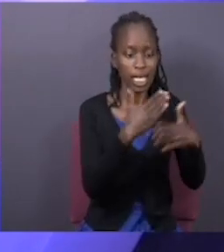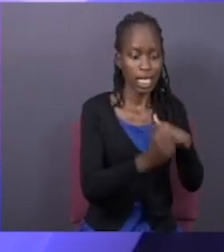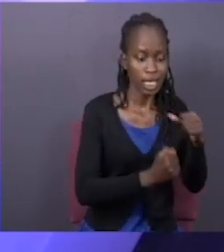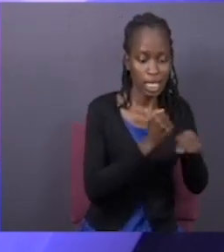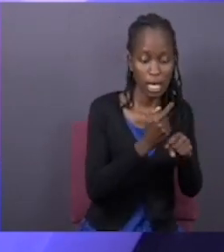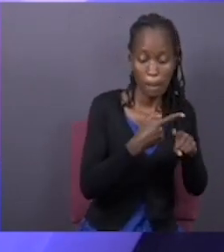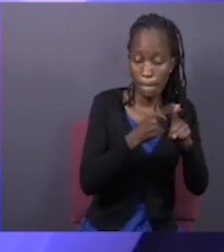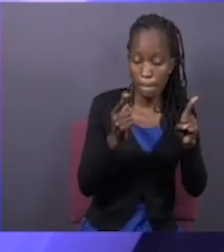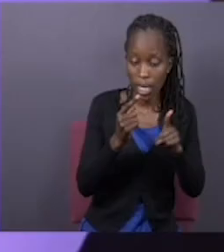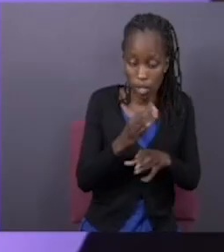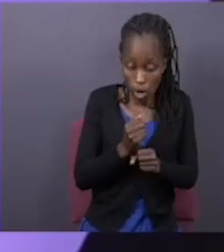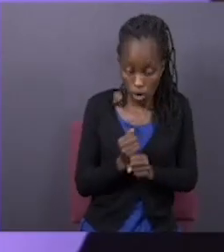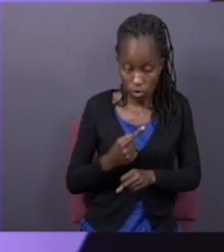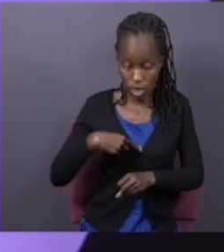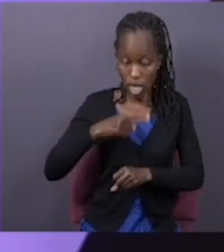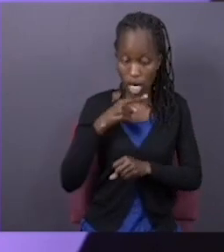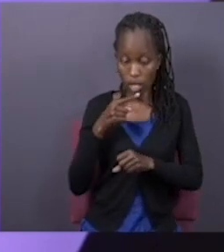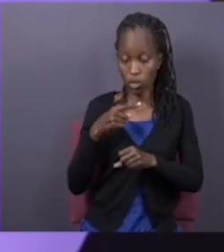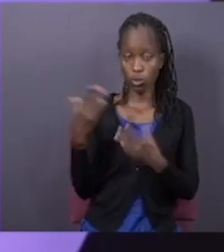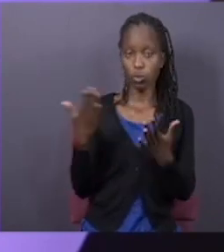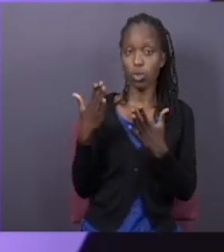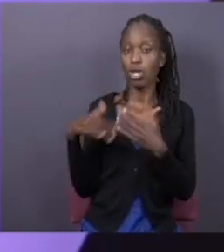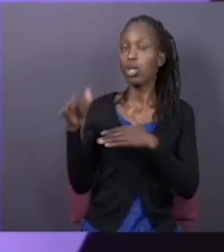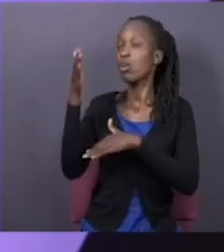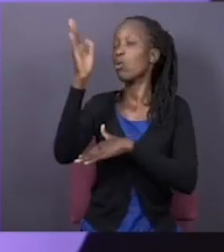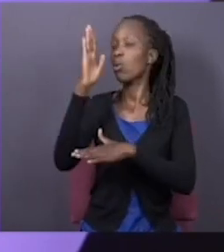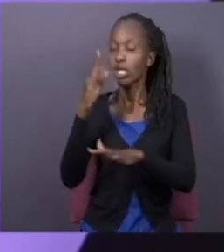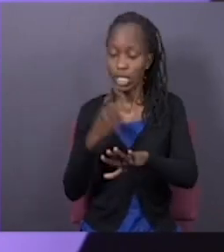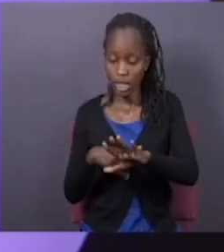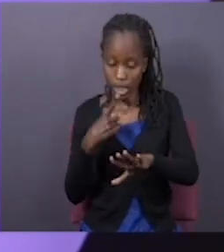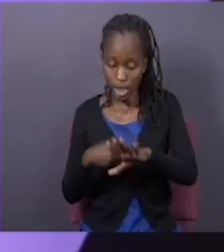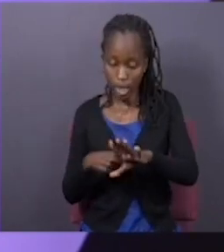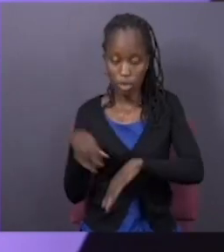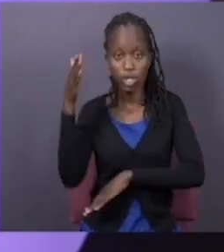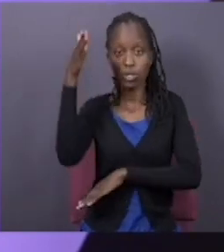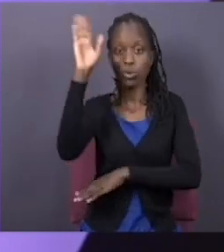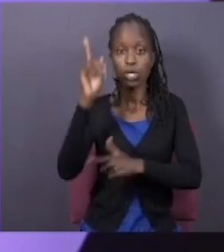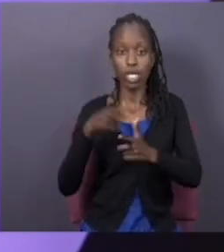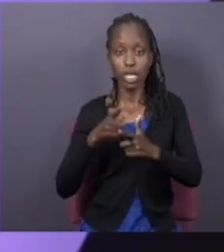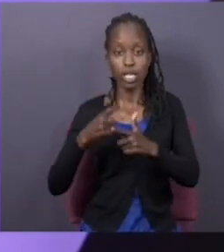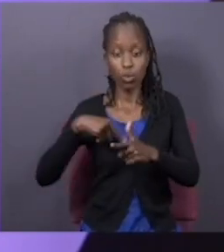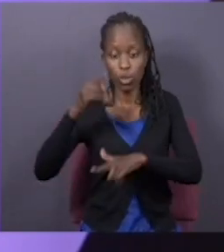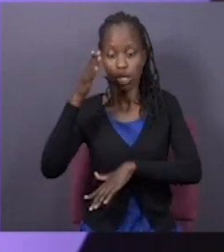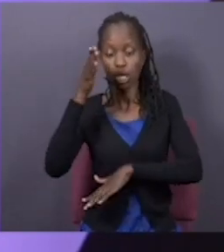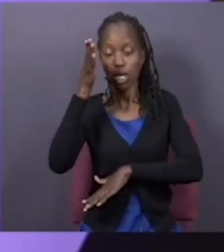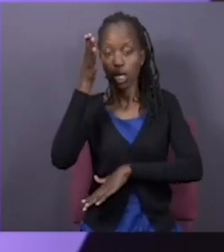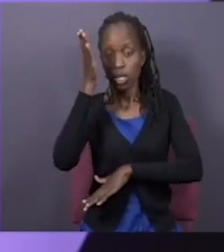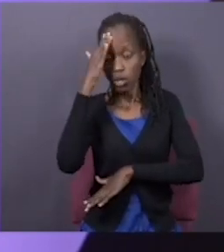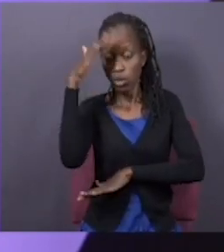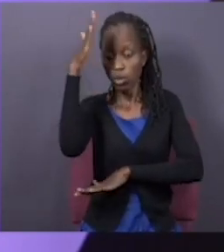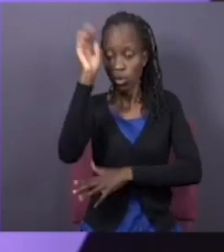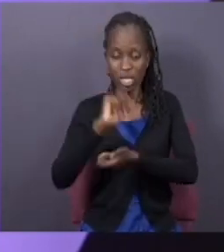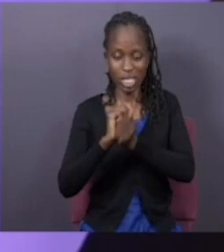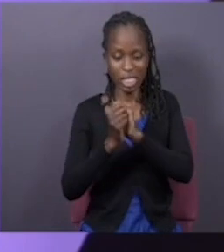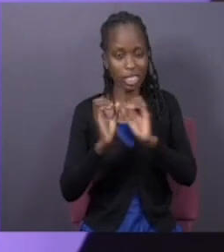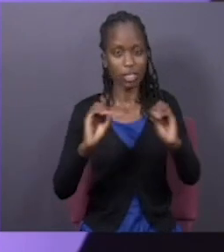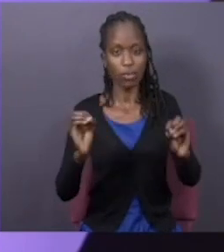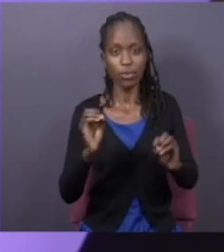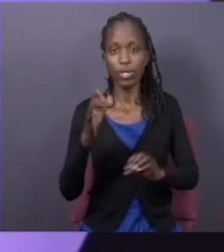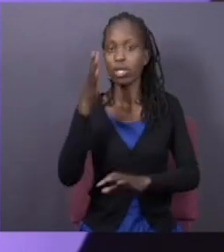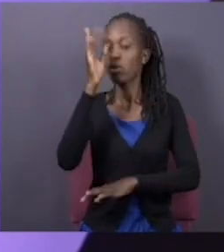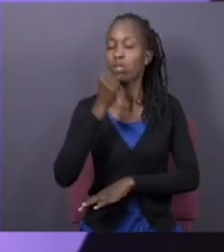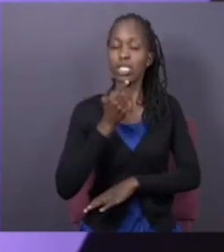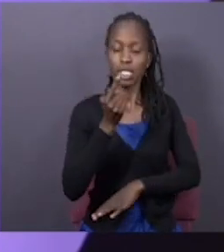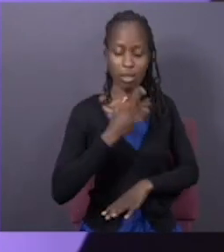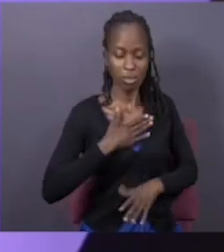God. Yes. And when it is God, yes, then we know that God is unchanging. Amen. He says, I do